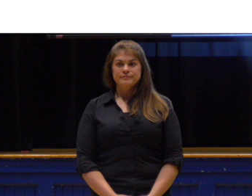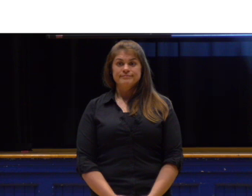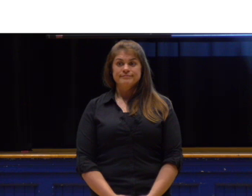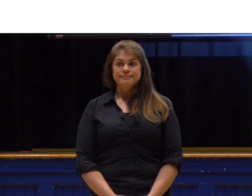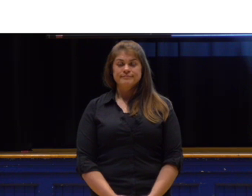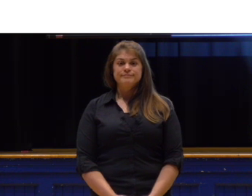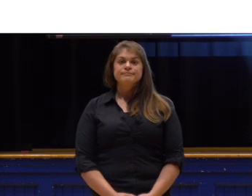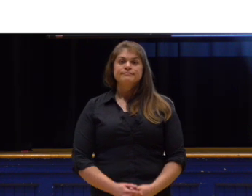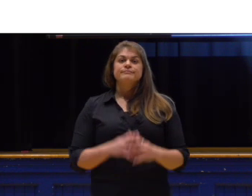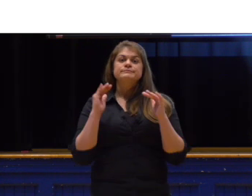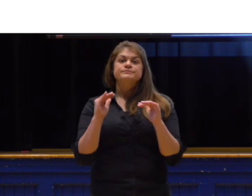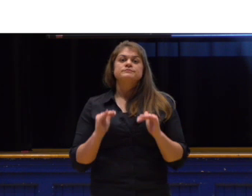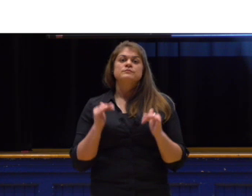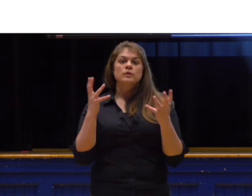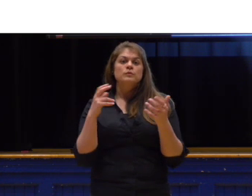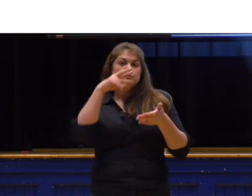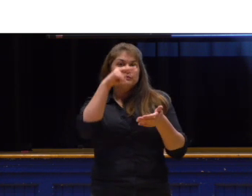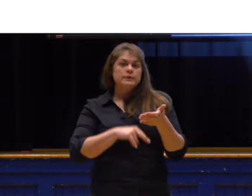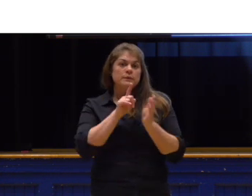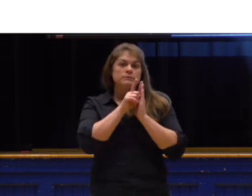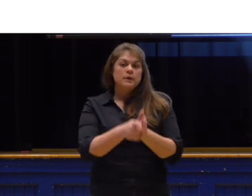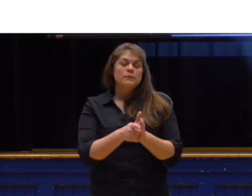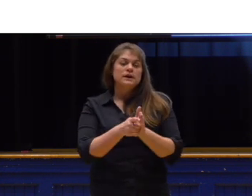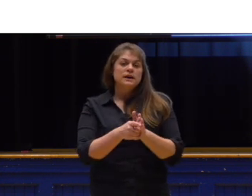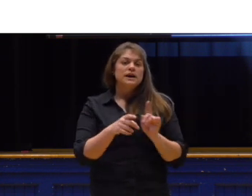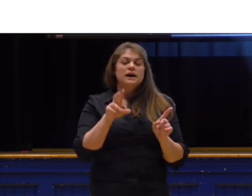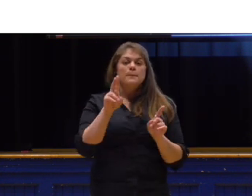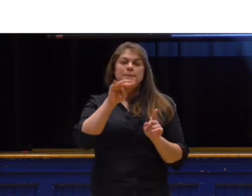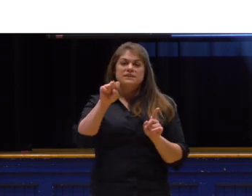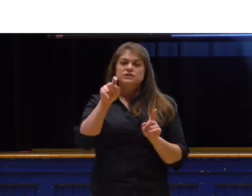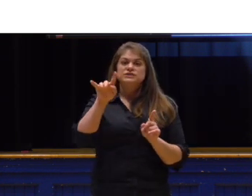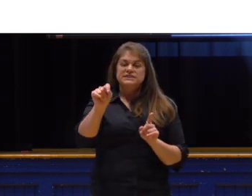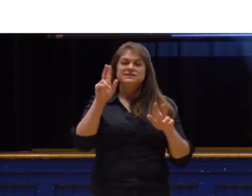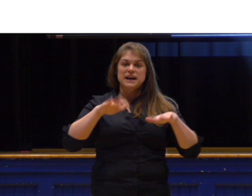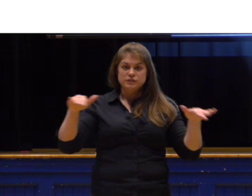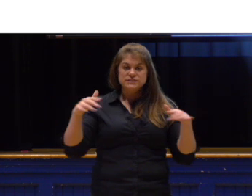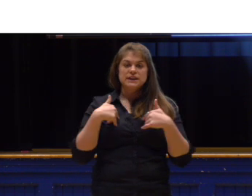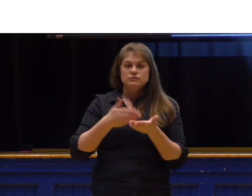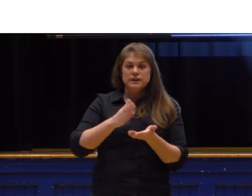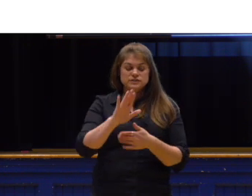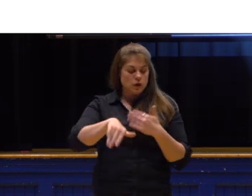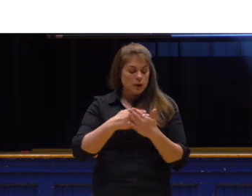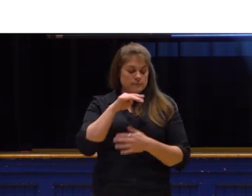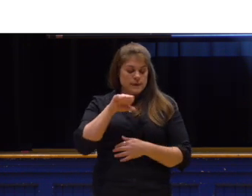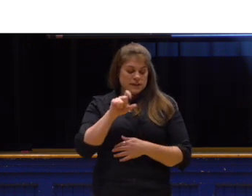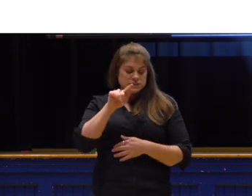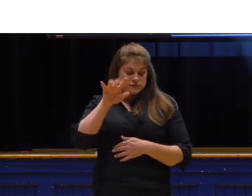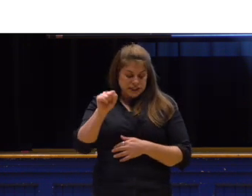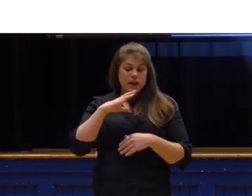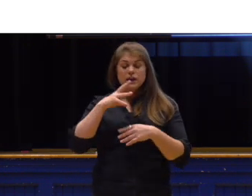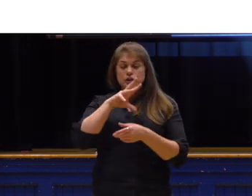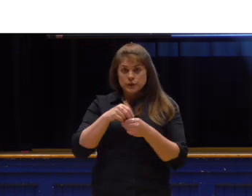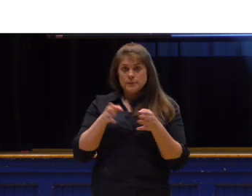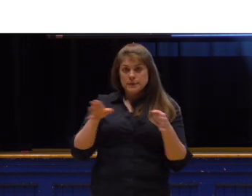We will also take a moment to read MassDOT's policy on diversity and civil rights. All MassDOT activities, including public meetings, are